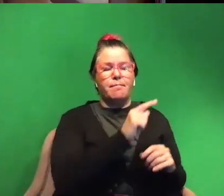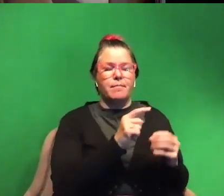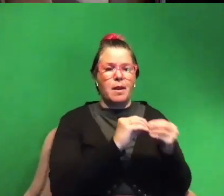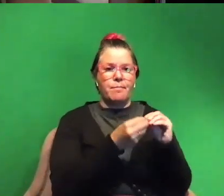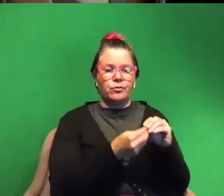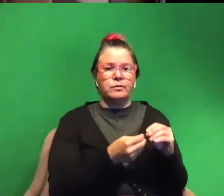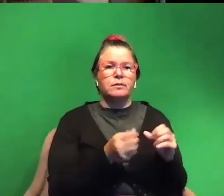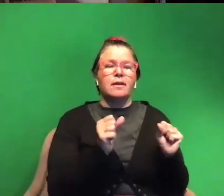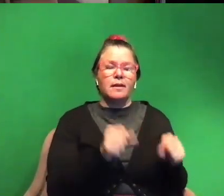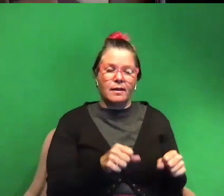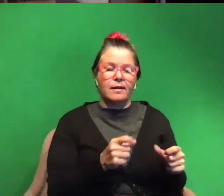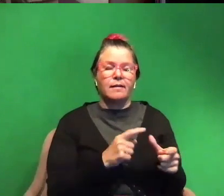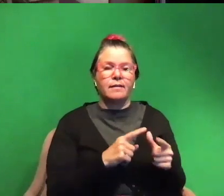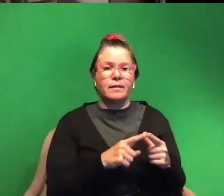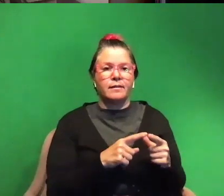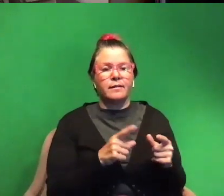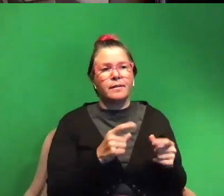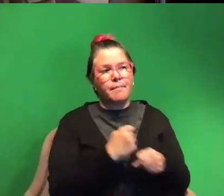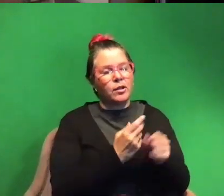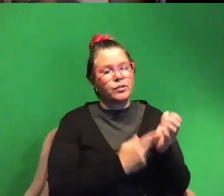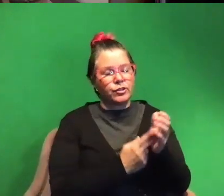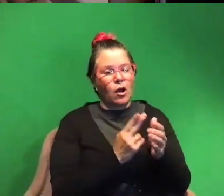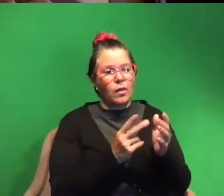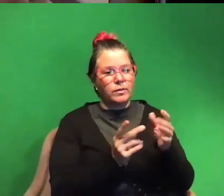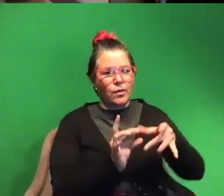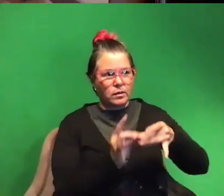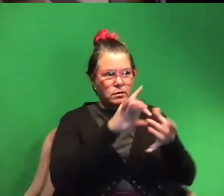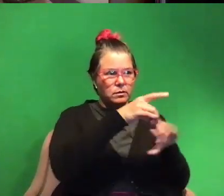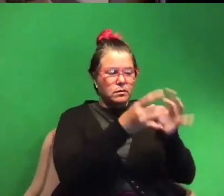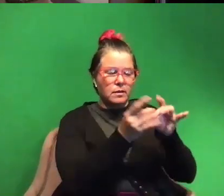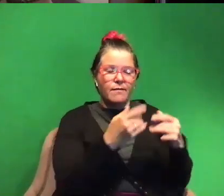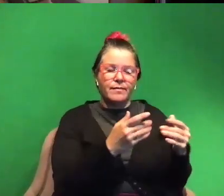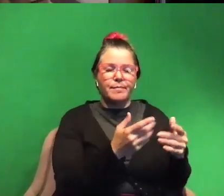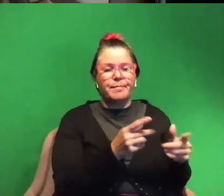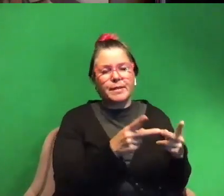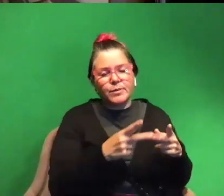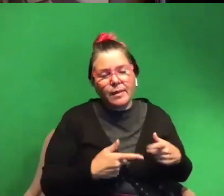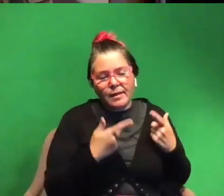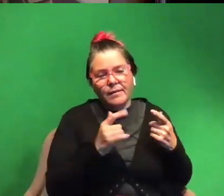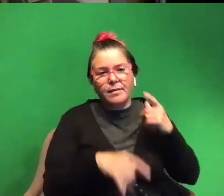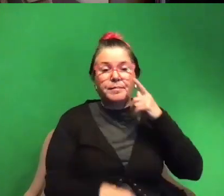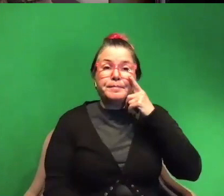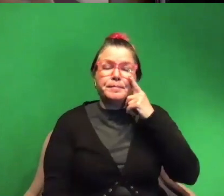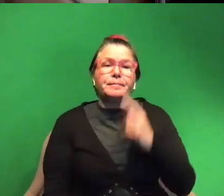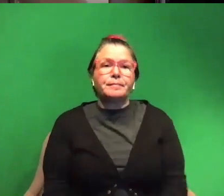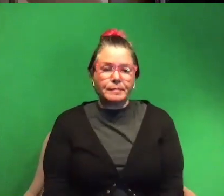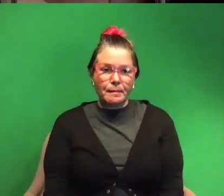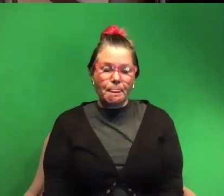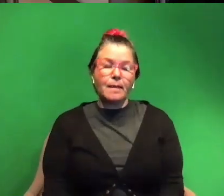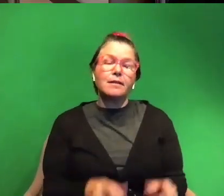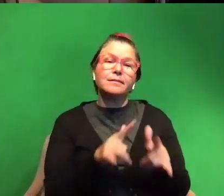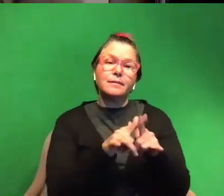that you can then, make sure all those components have somewhere to live on. But it's also really important